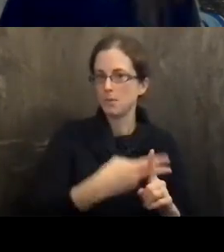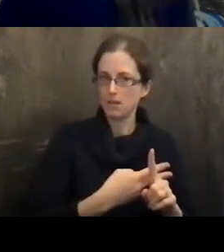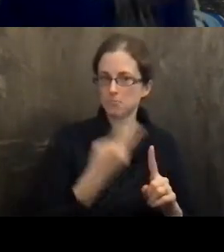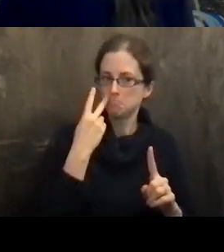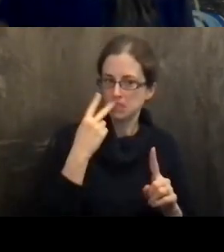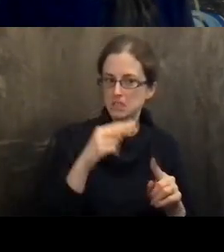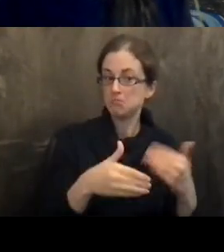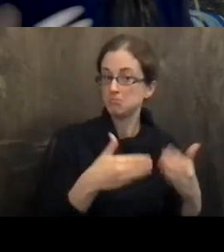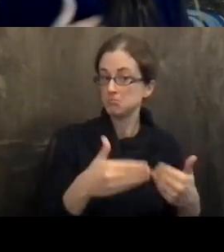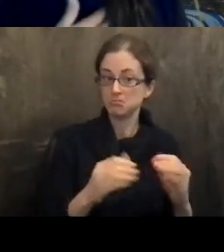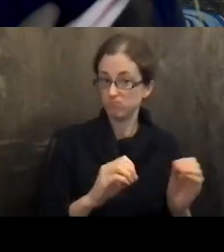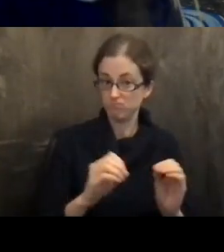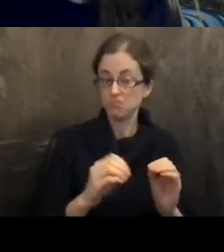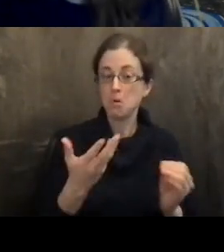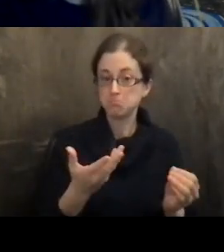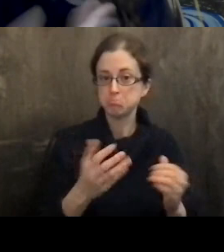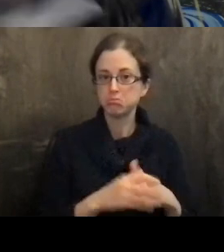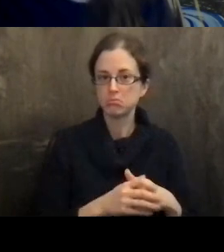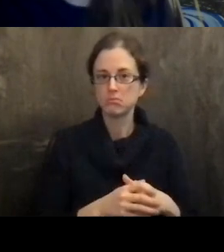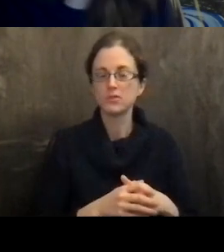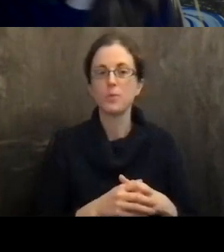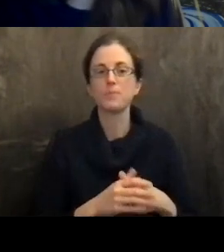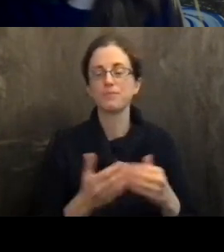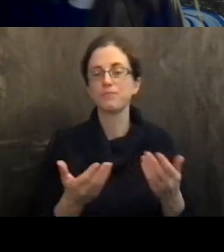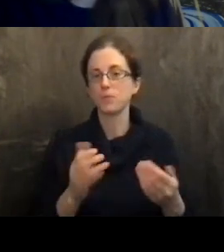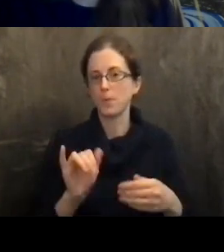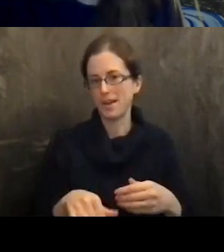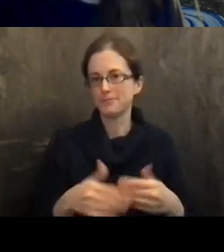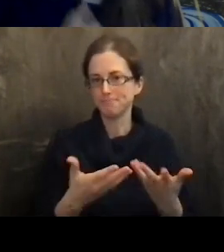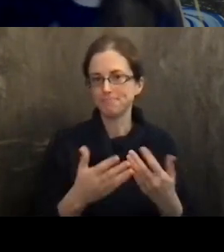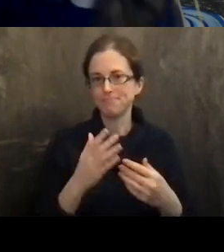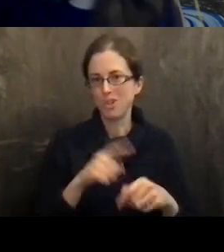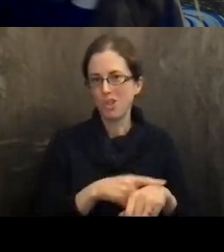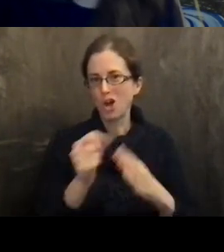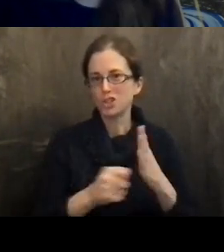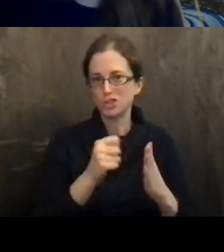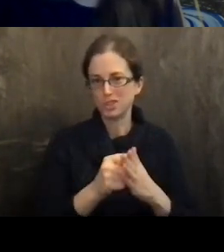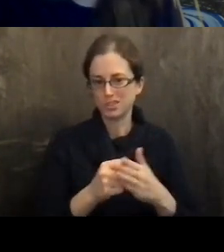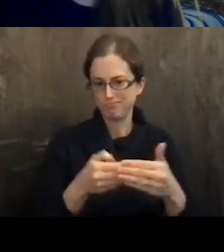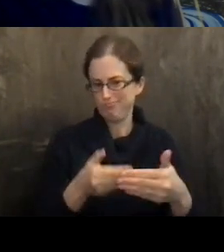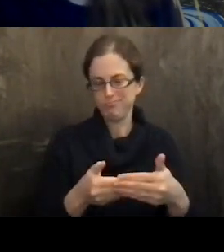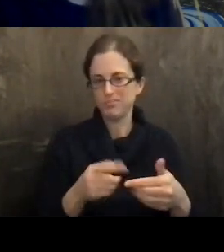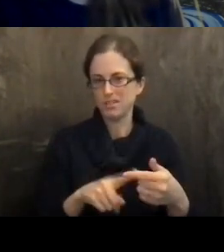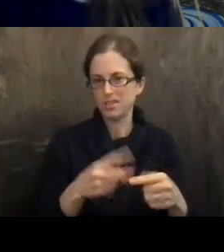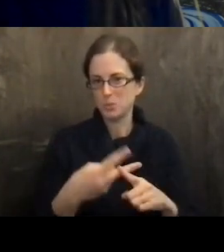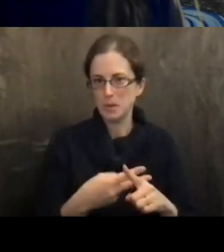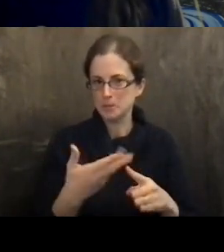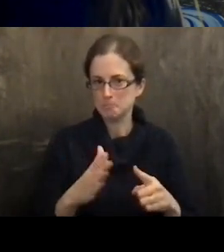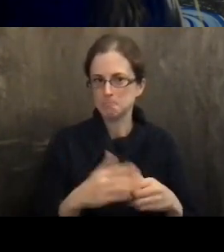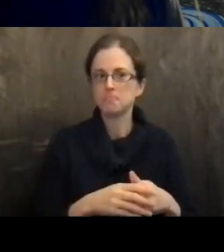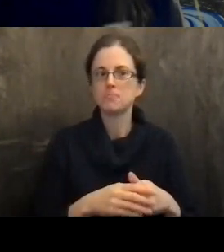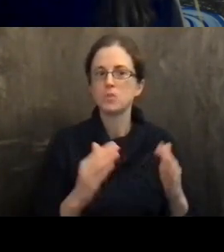Some families tell me, Noemi, I don't do the flu vaccine. We don't really do this kind of stuff. Why should I get this one? My answer is,